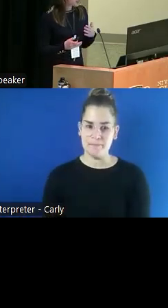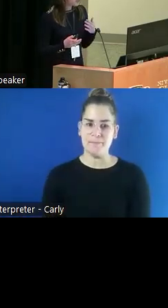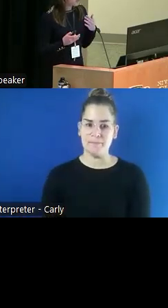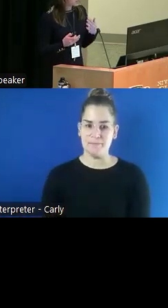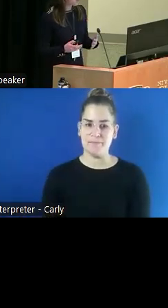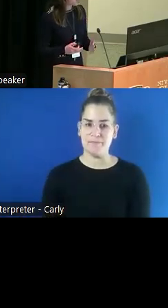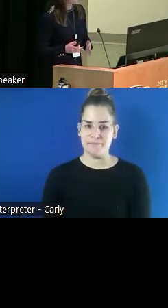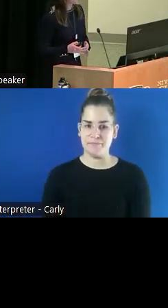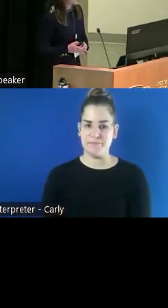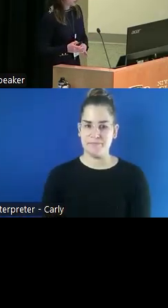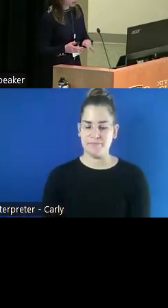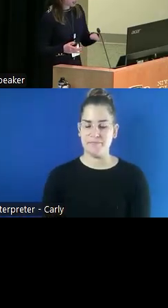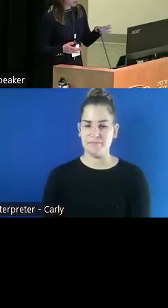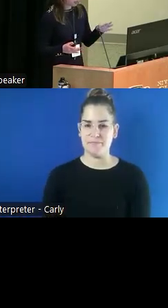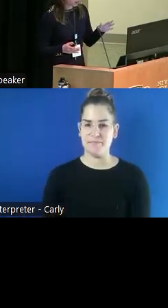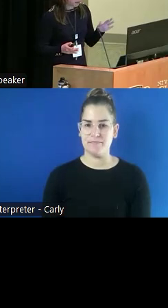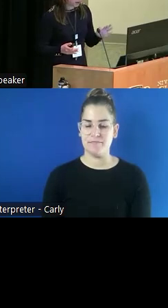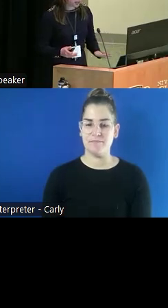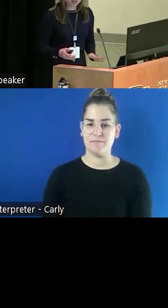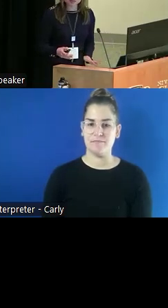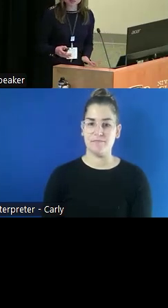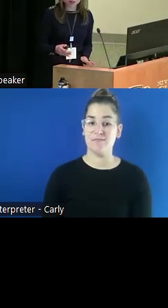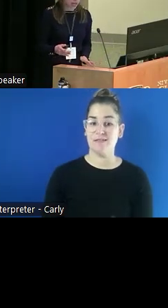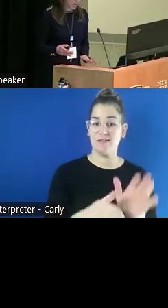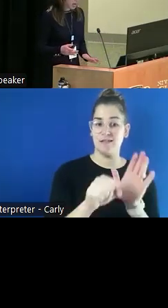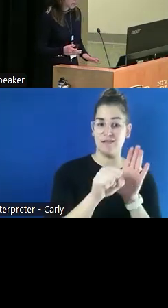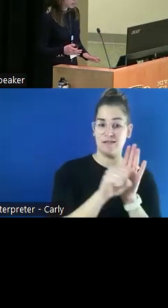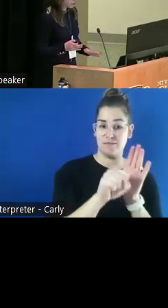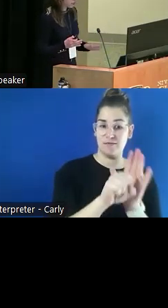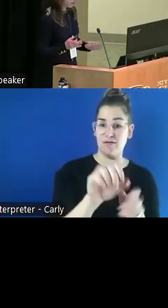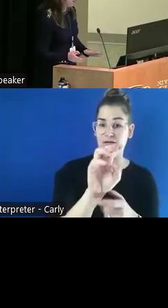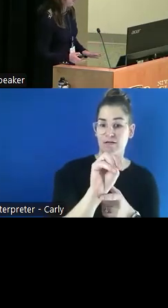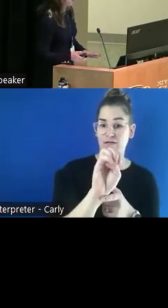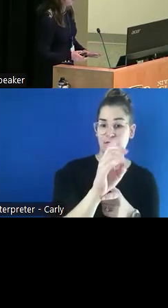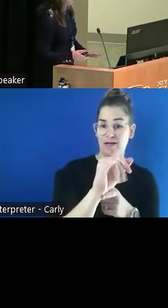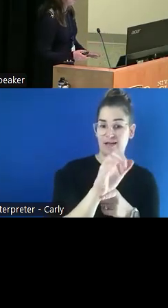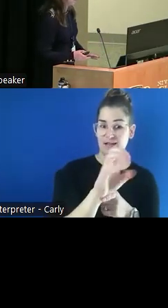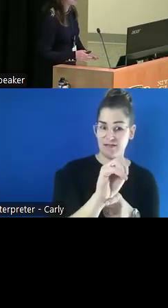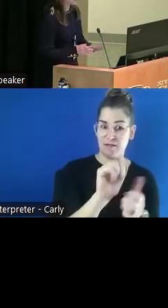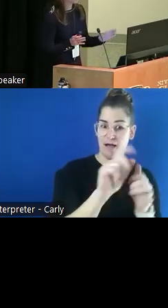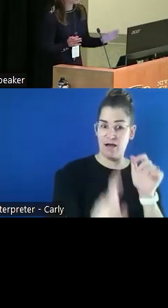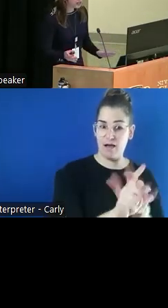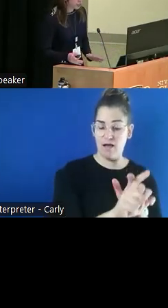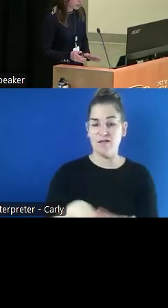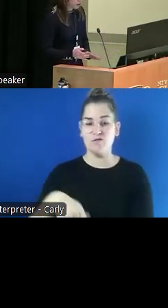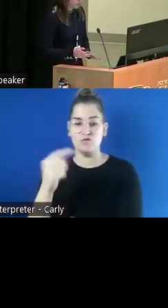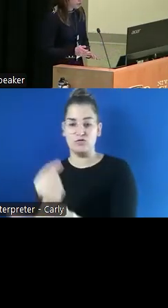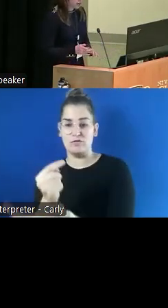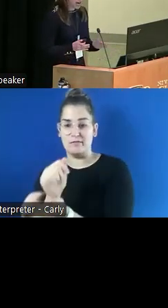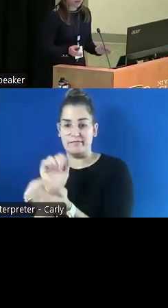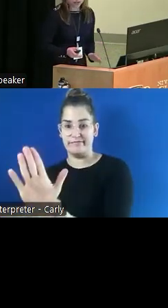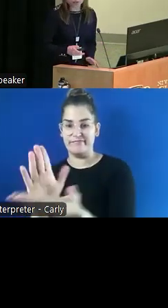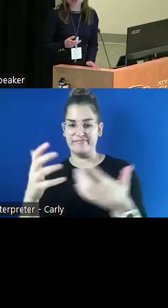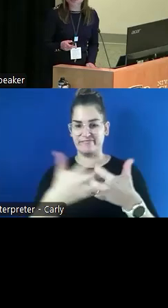There is a mismatch between symptom mechanism and treatment targets. And until we look